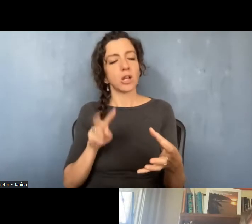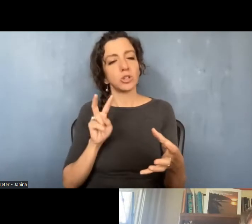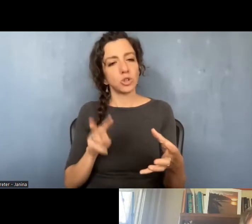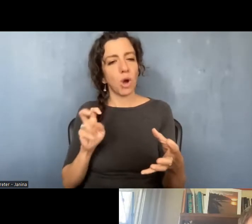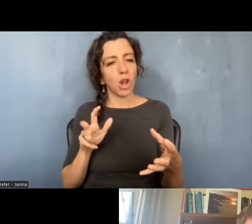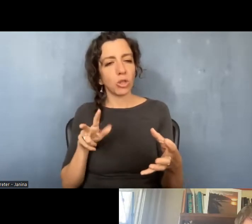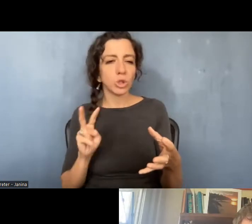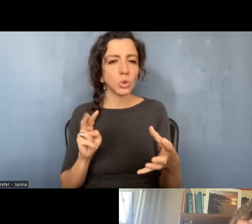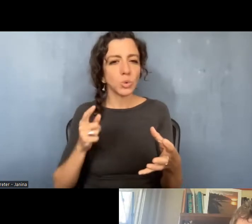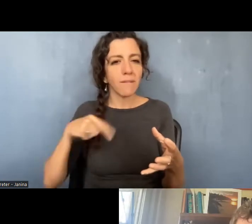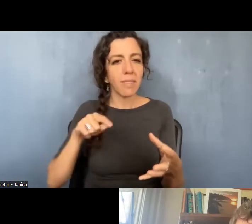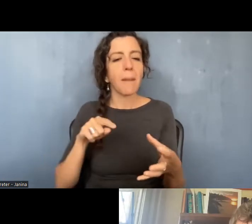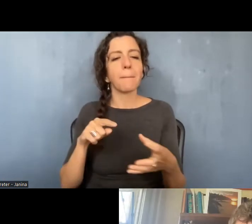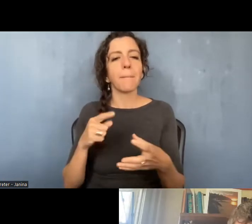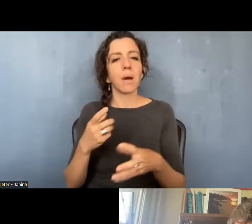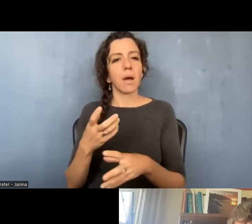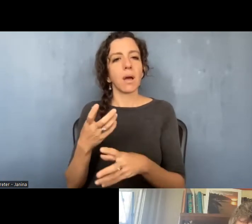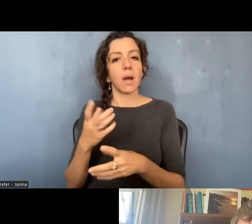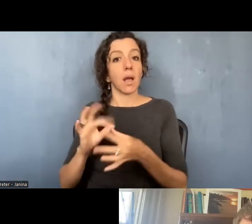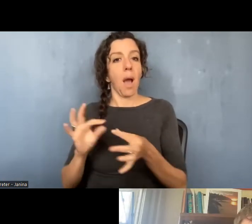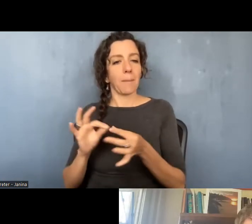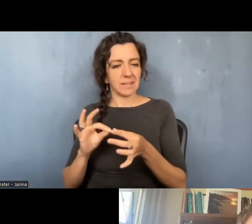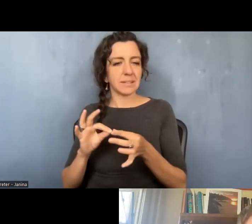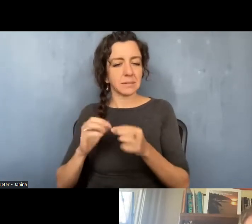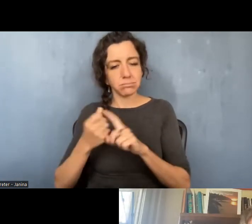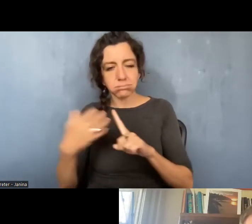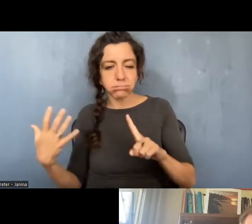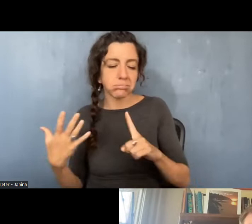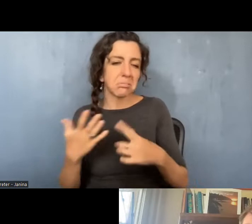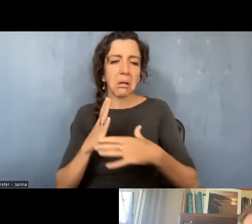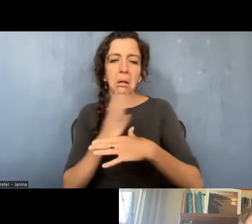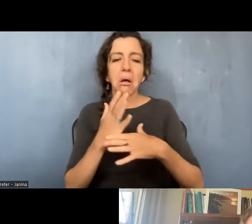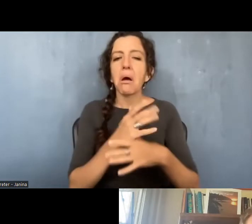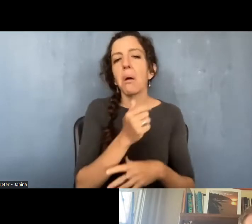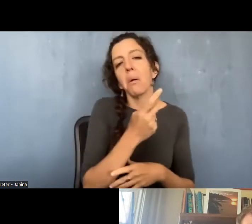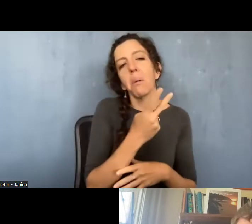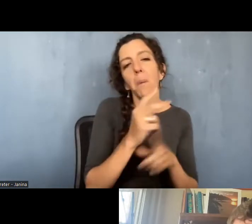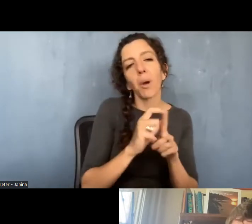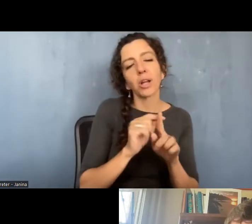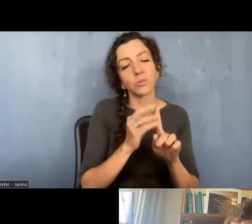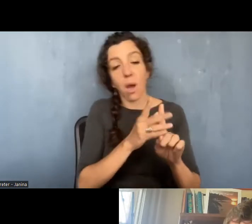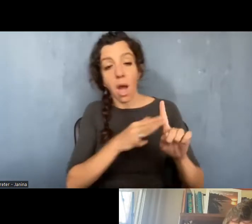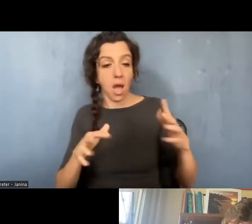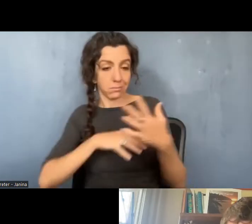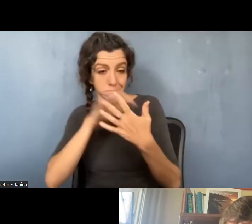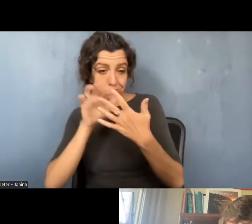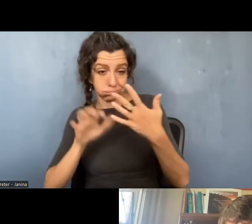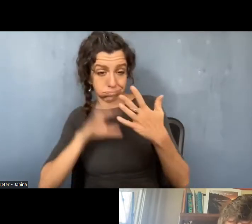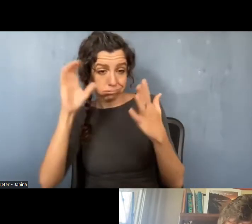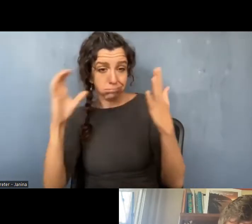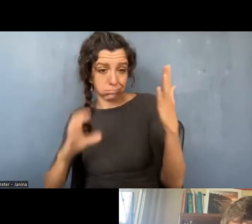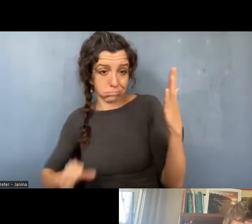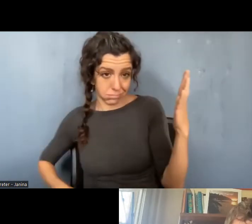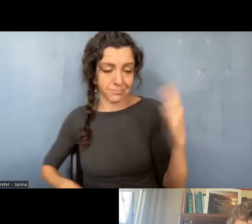232 open-ended comments ranging in length from a couple words all the way to multiple